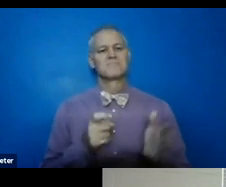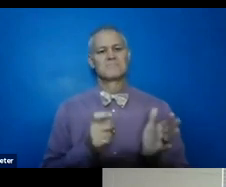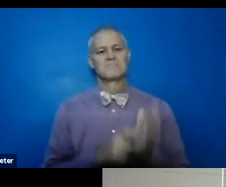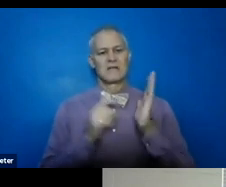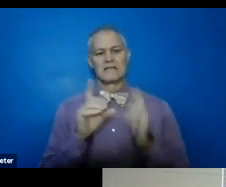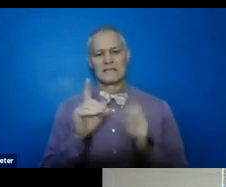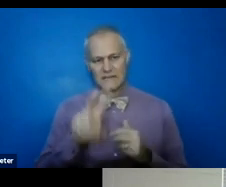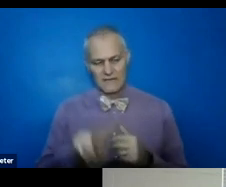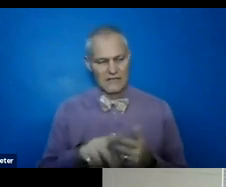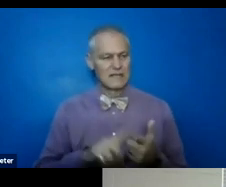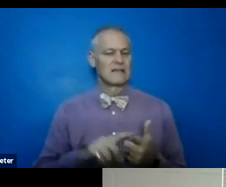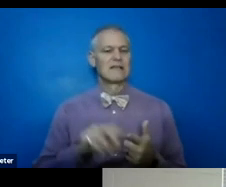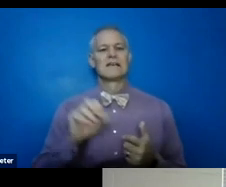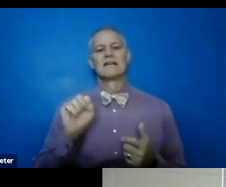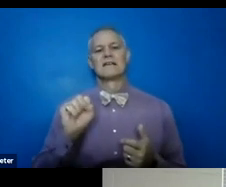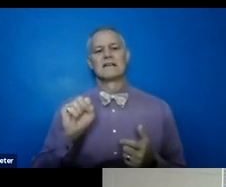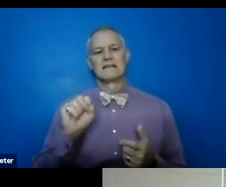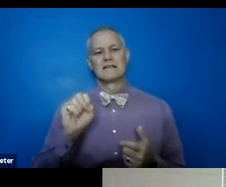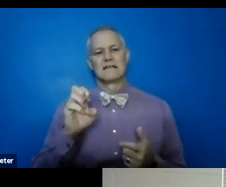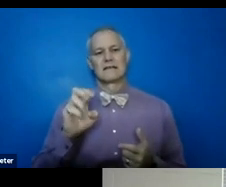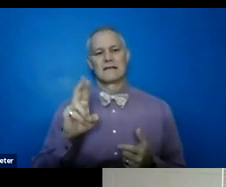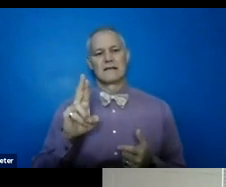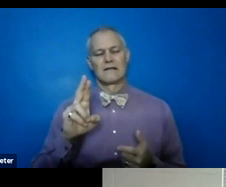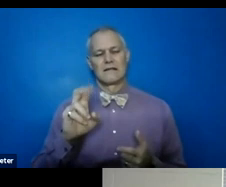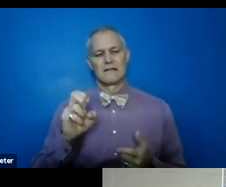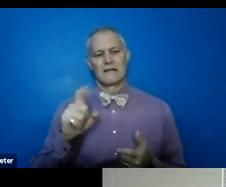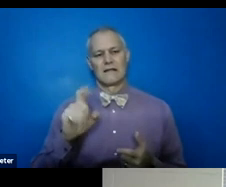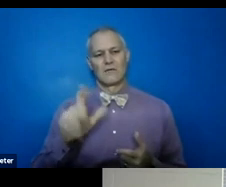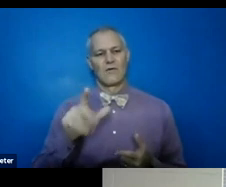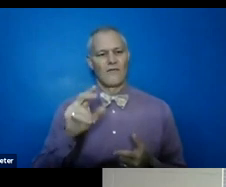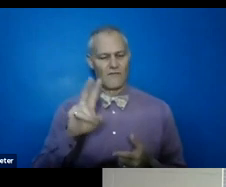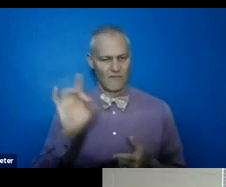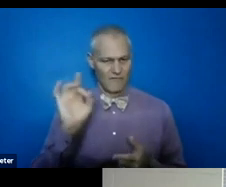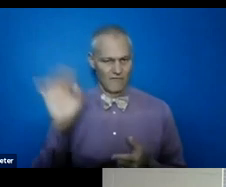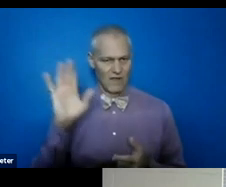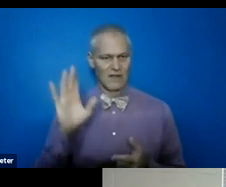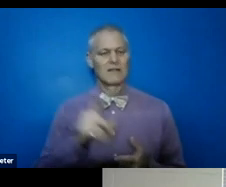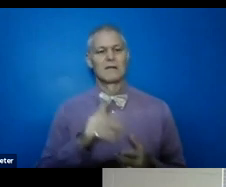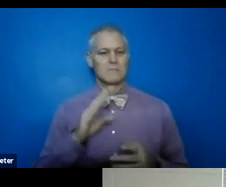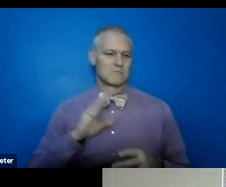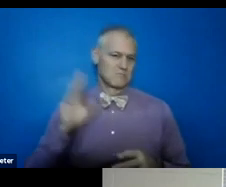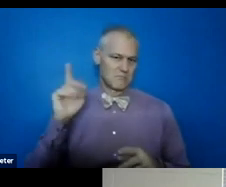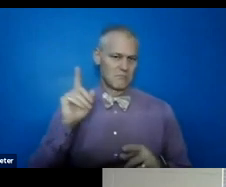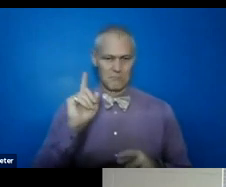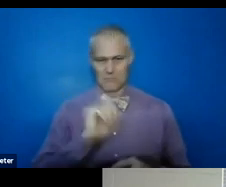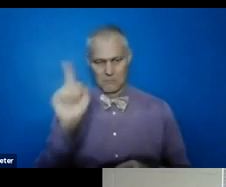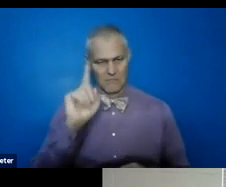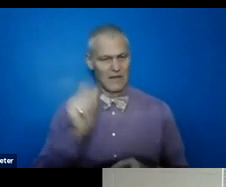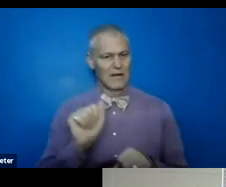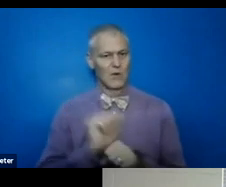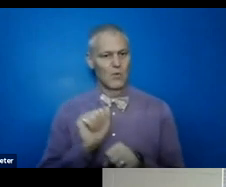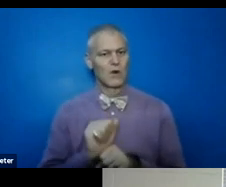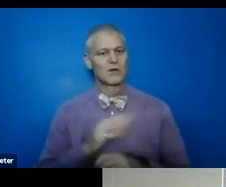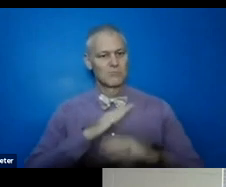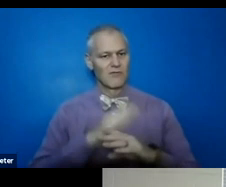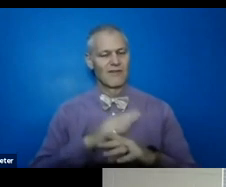on sexual violence, like the funding sources to provide support services to survivors were like prohibited then from doing any work to prevent